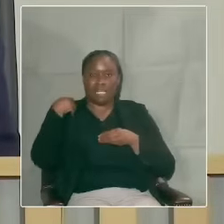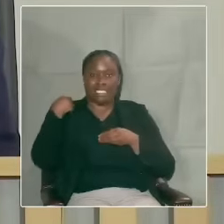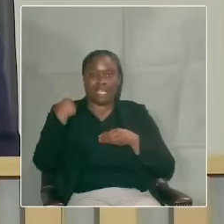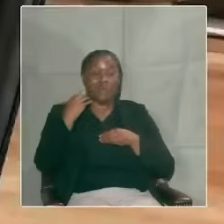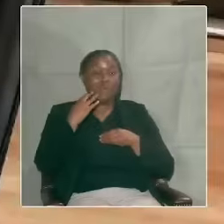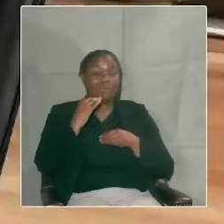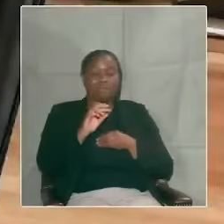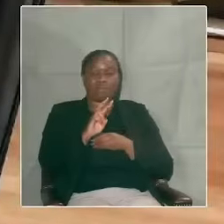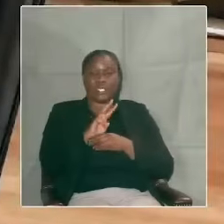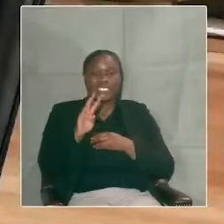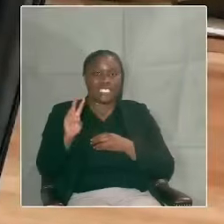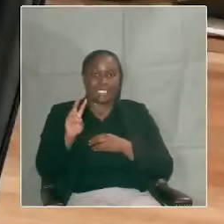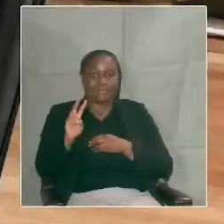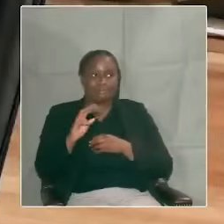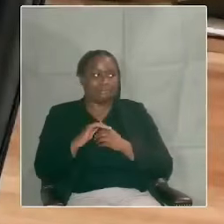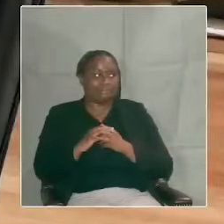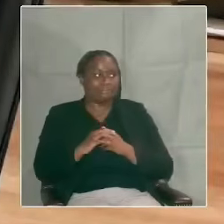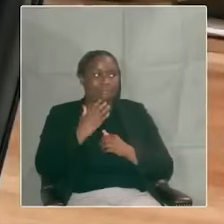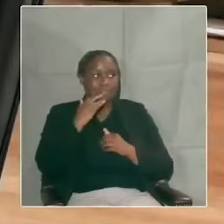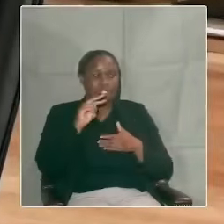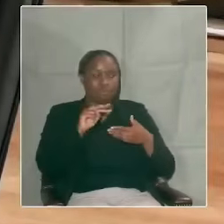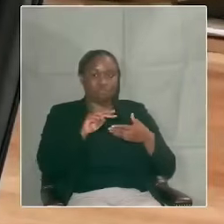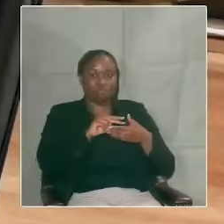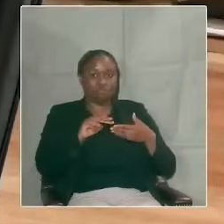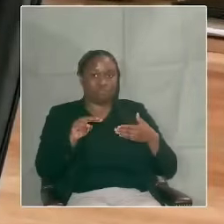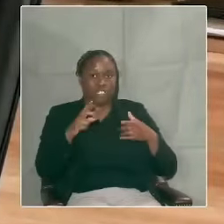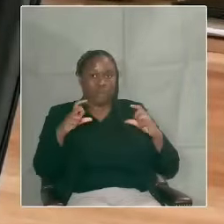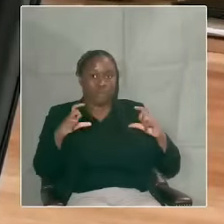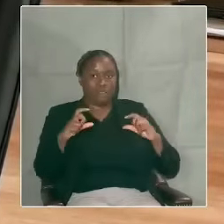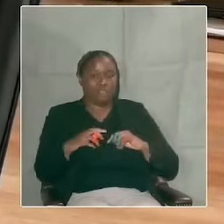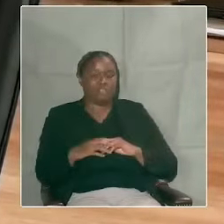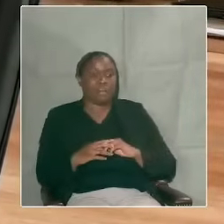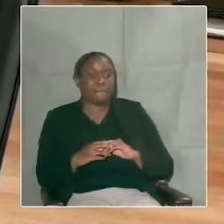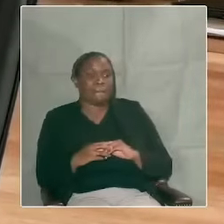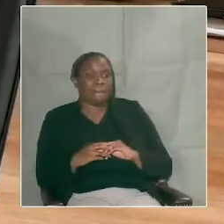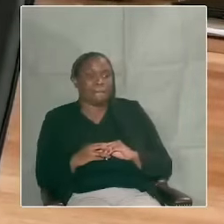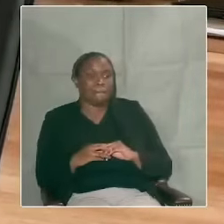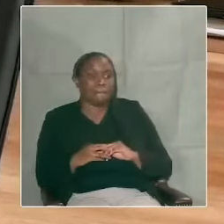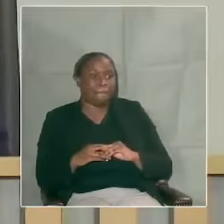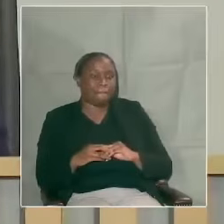22nd. If I can just ask you to deal with that paragraph.